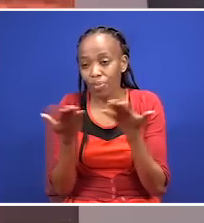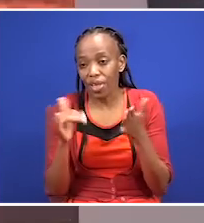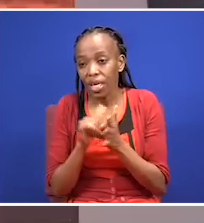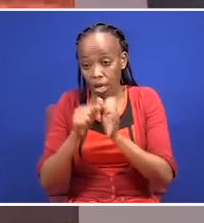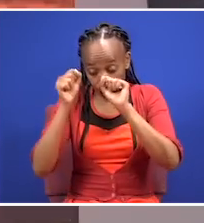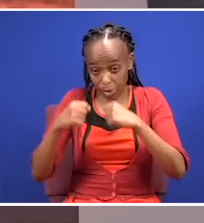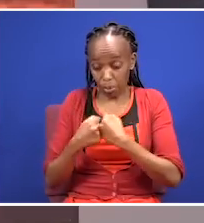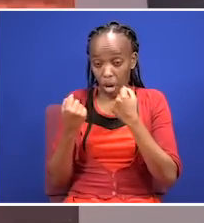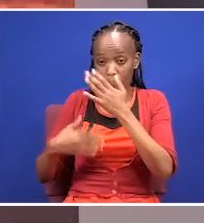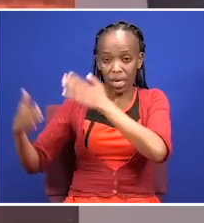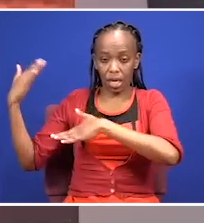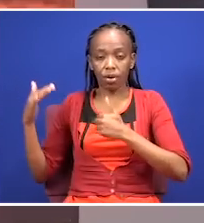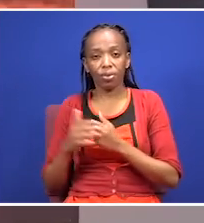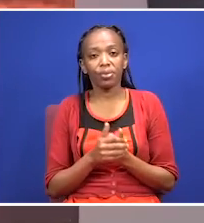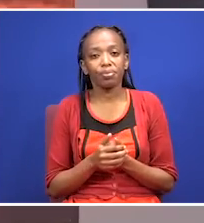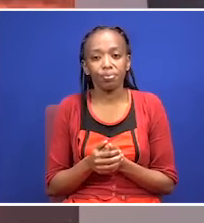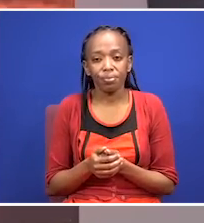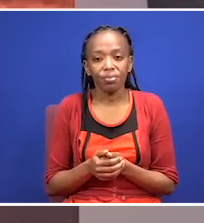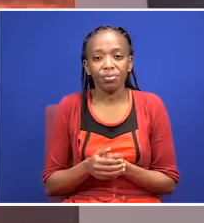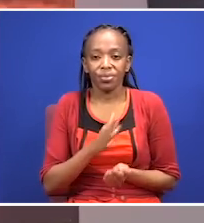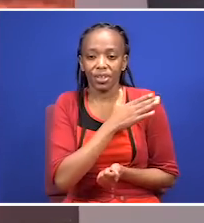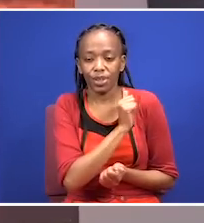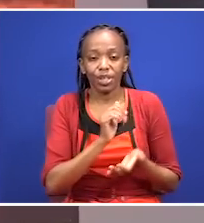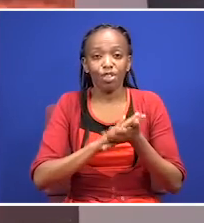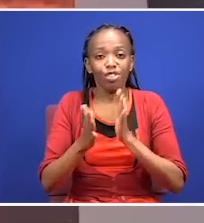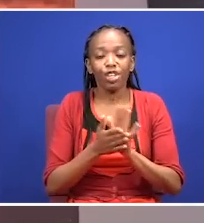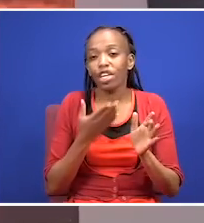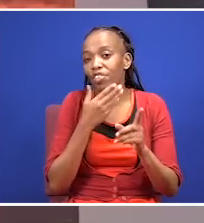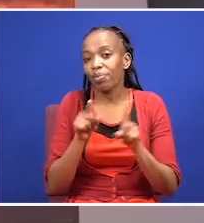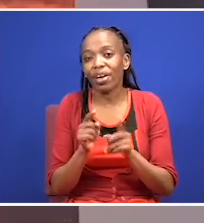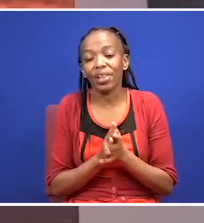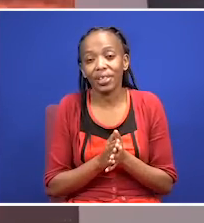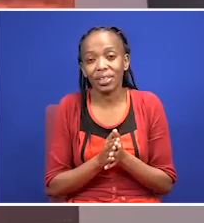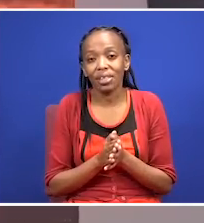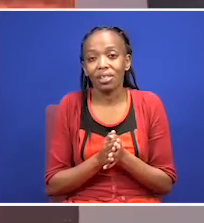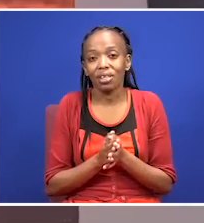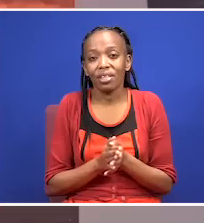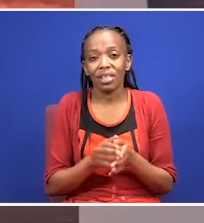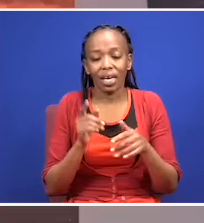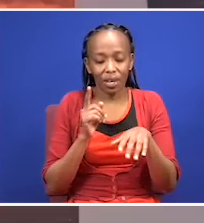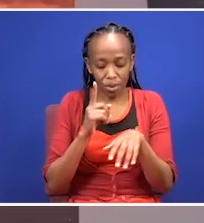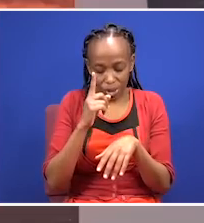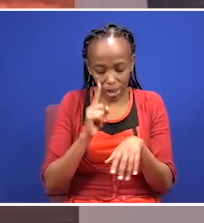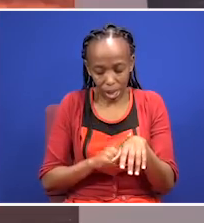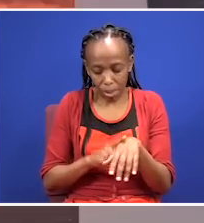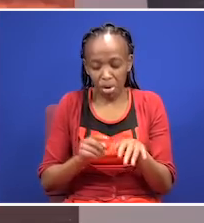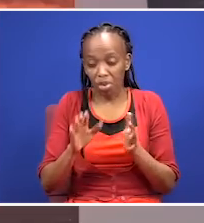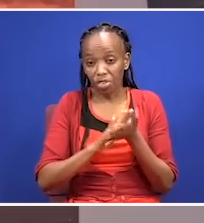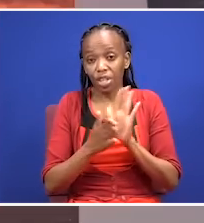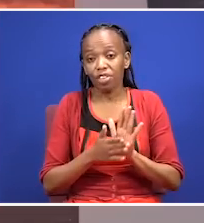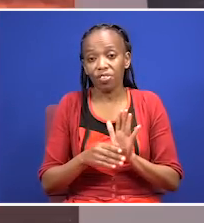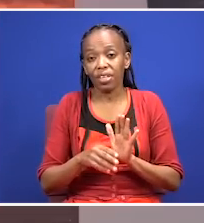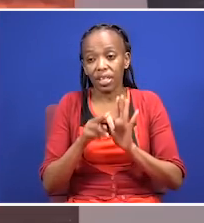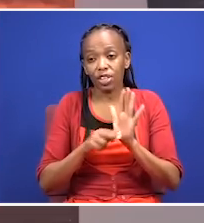could have happened among them joseph forgave his brothers and once forgiveness was expressed